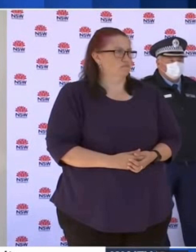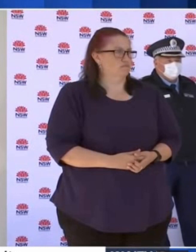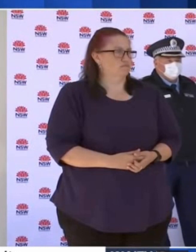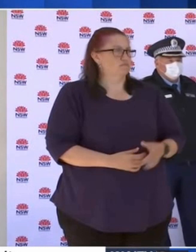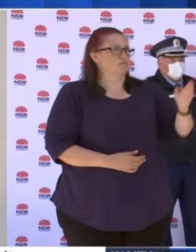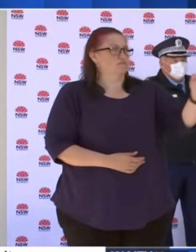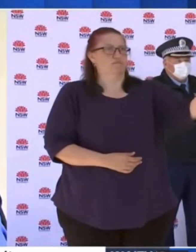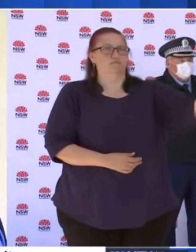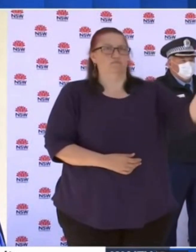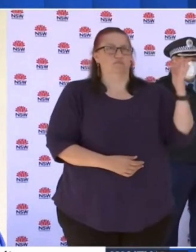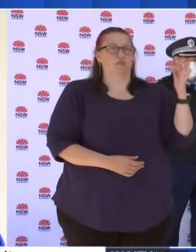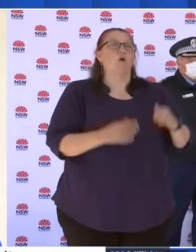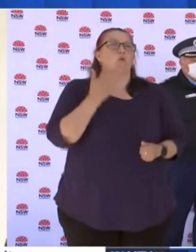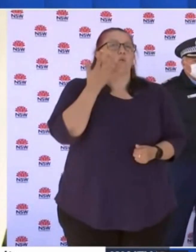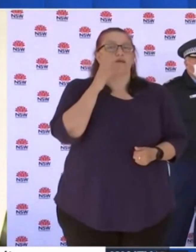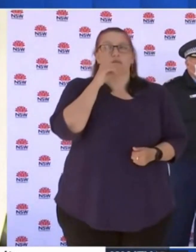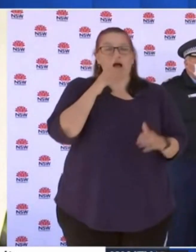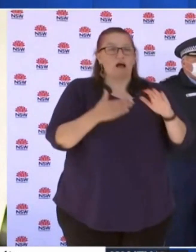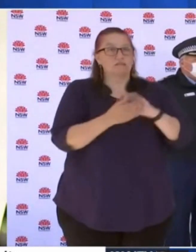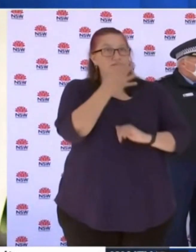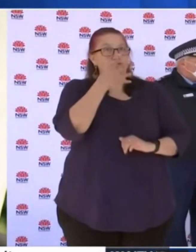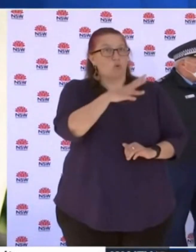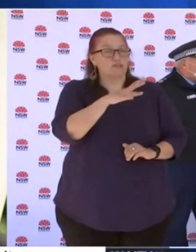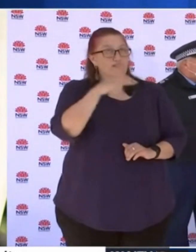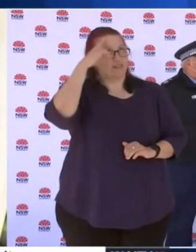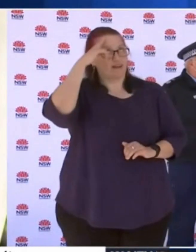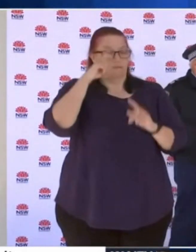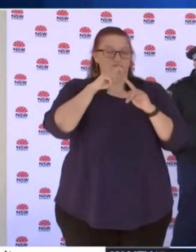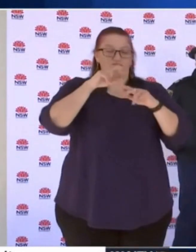under 40 expect that Pfizer will become an option for them?